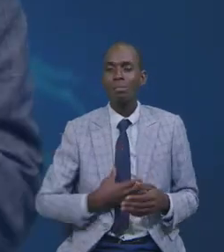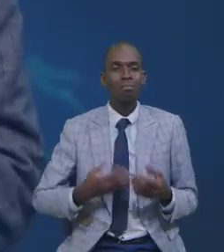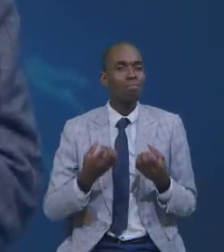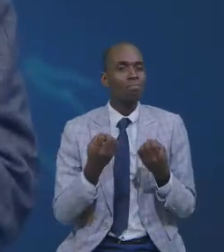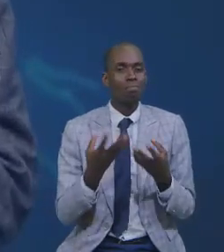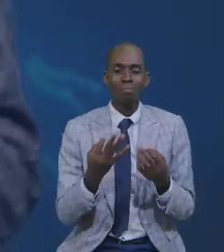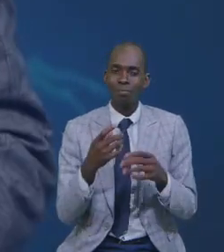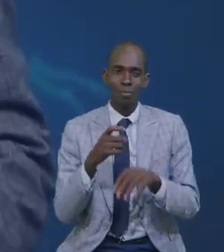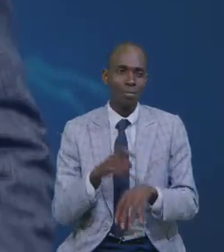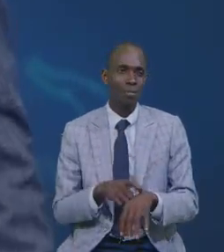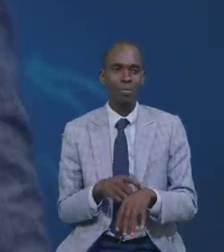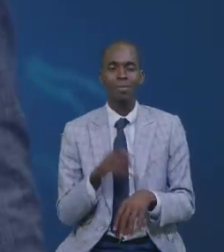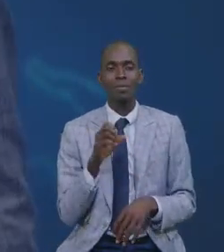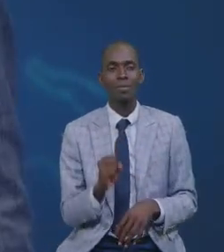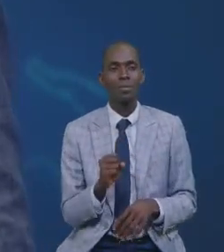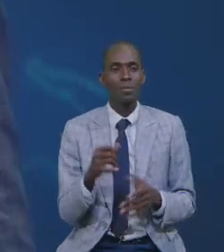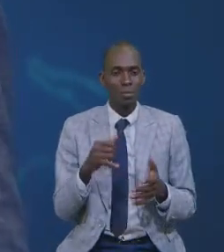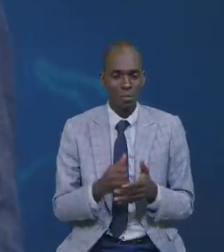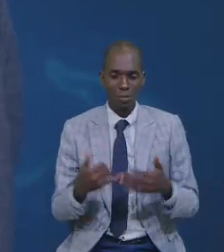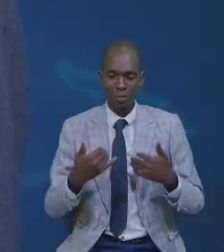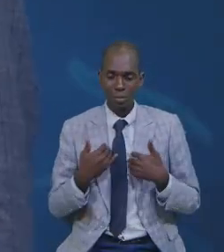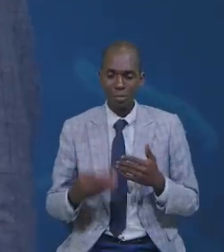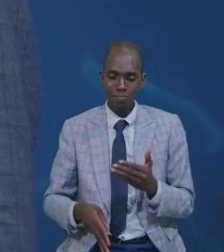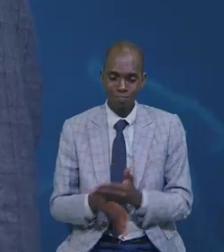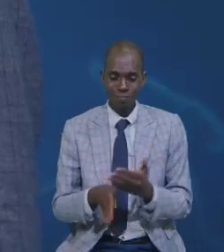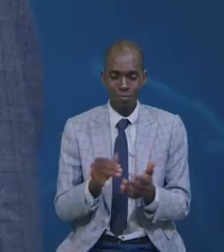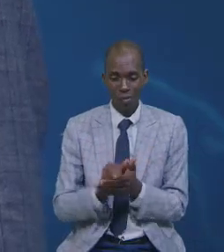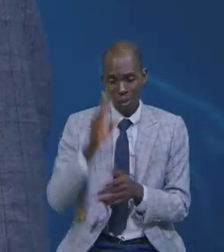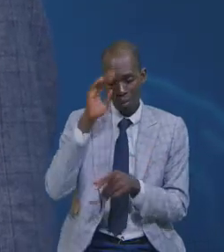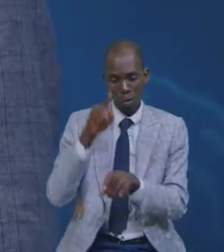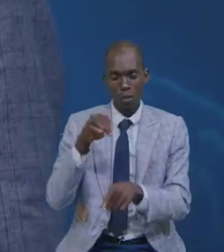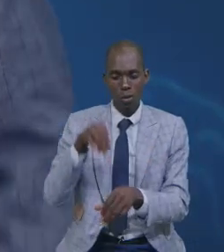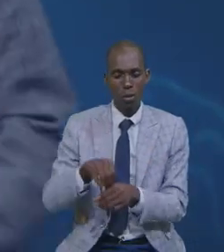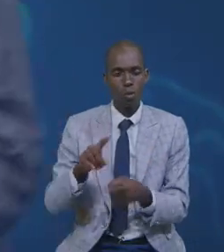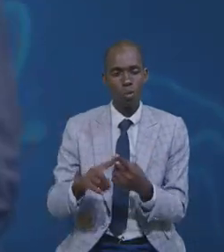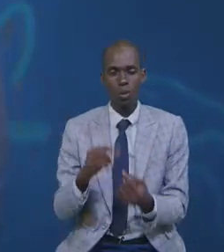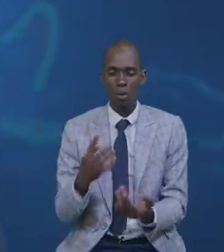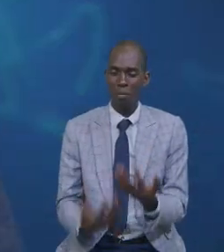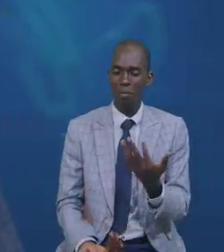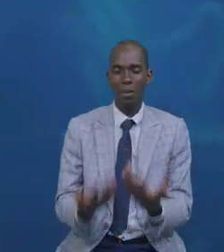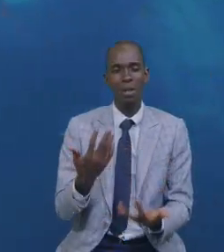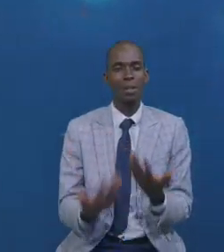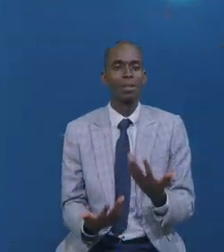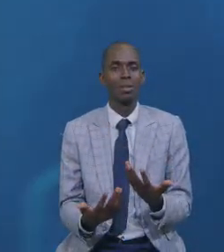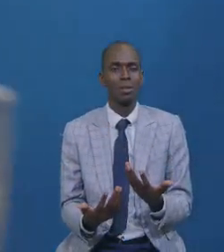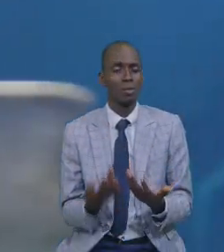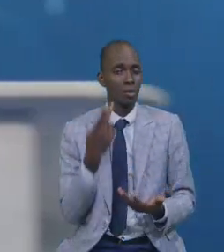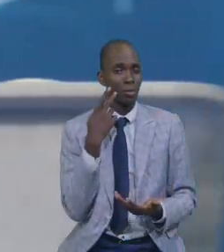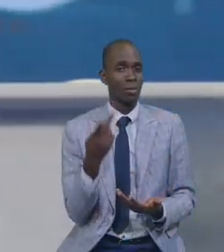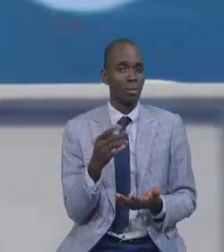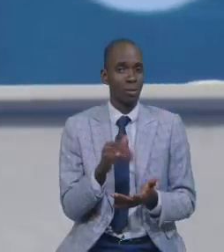often, it has cast him into the fire. Isn't that showing